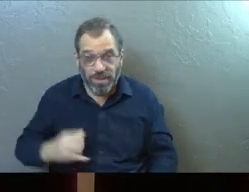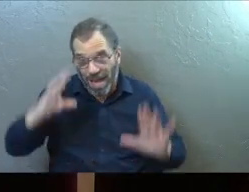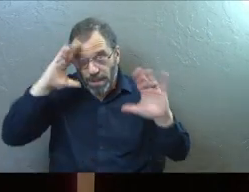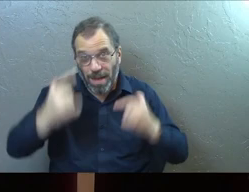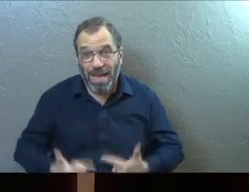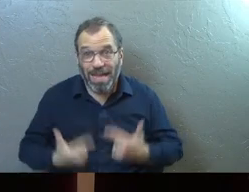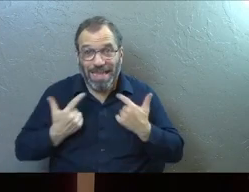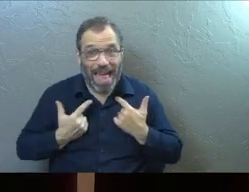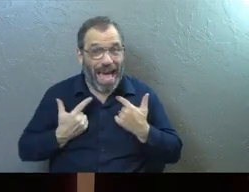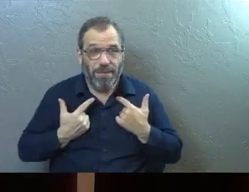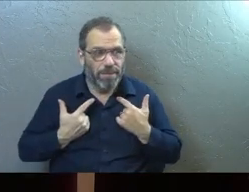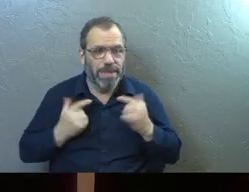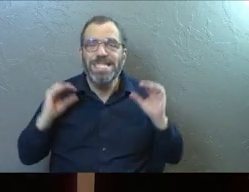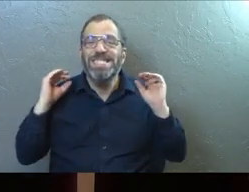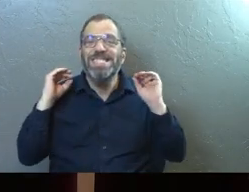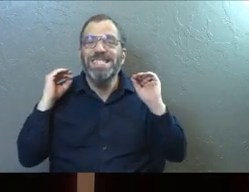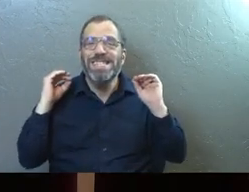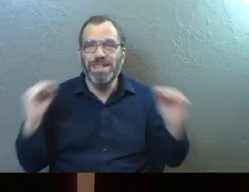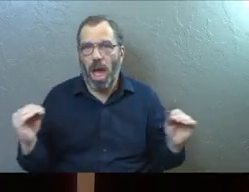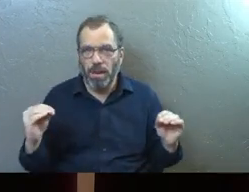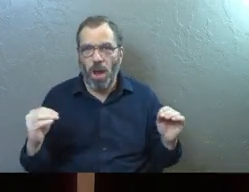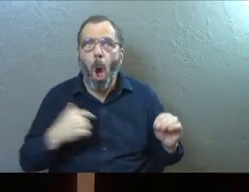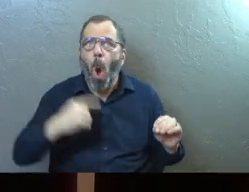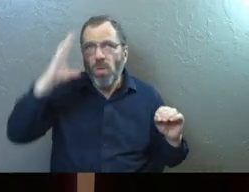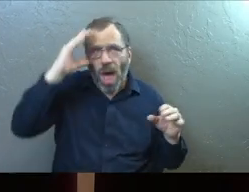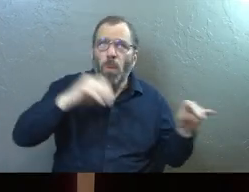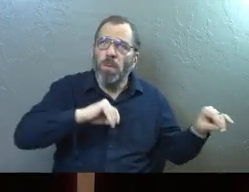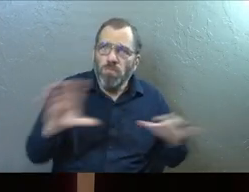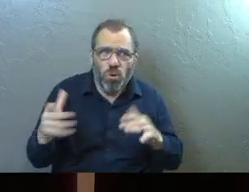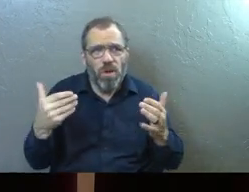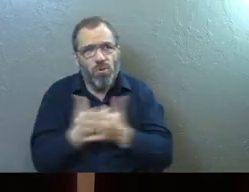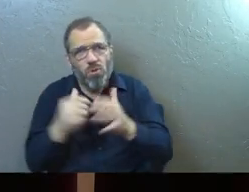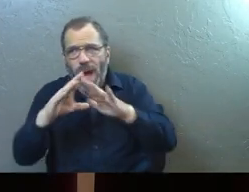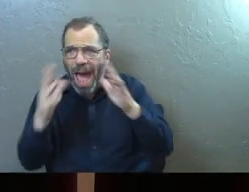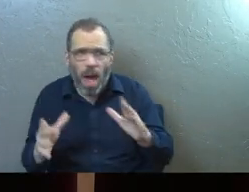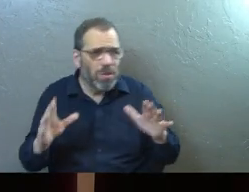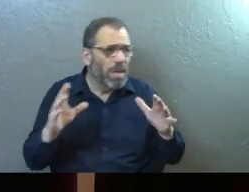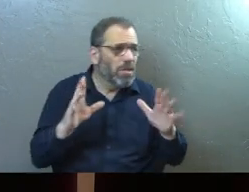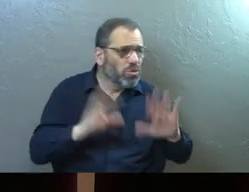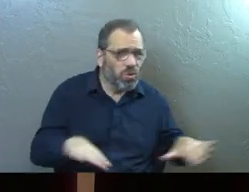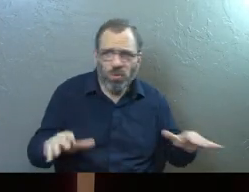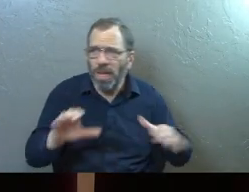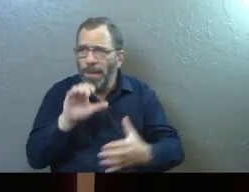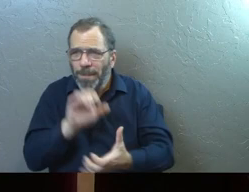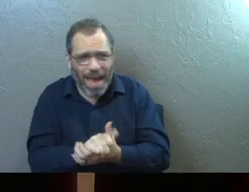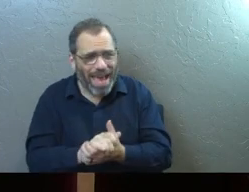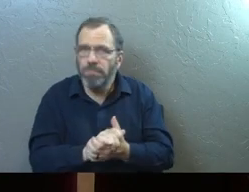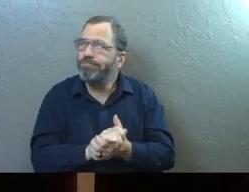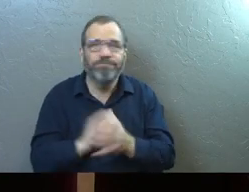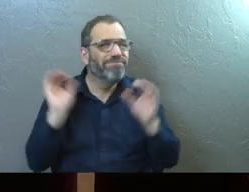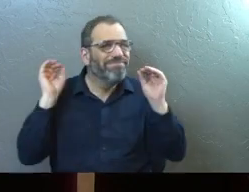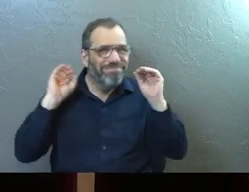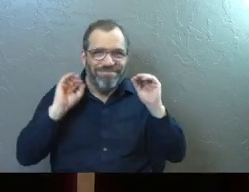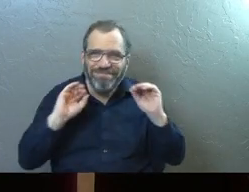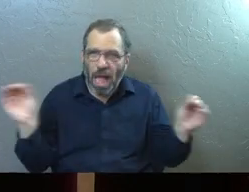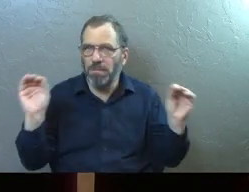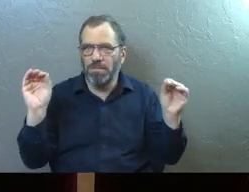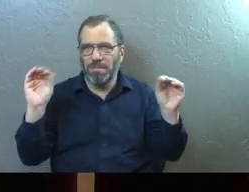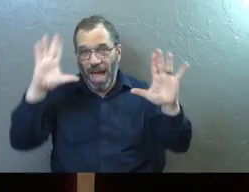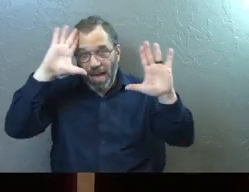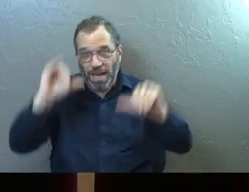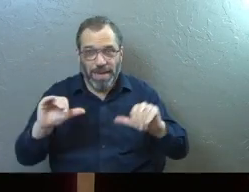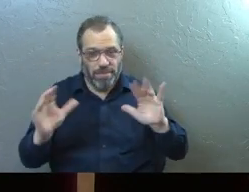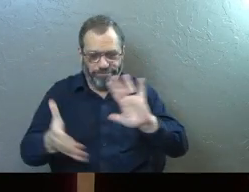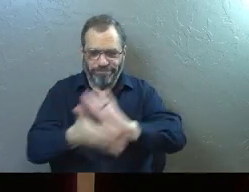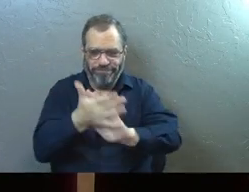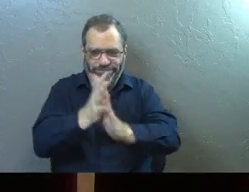of their life are out the window. Like, what they thought it was going to look like is no longer happening. All expectations out the